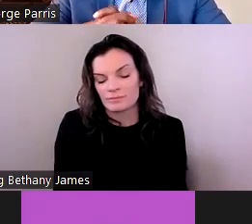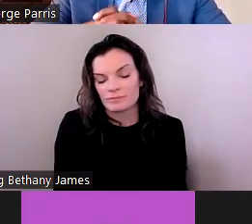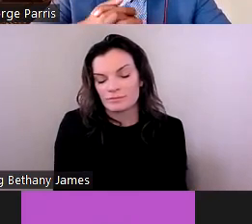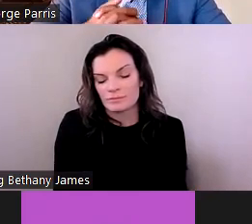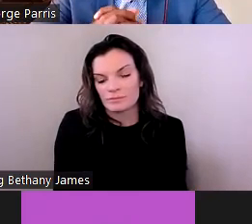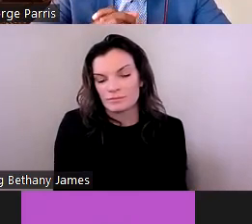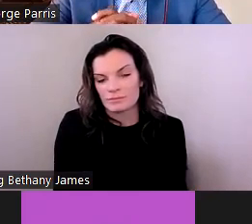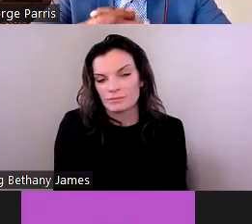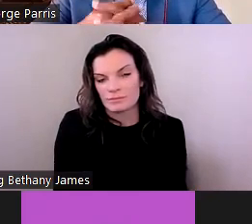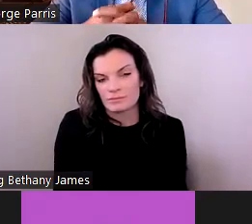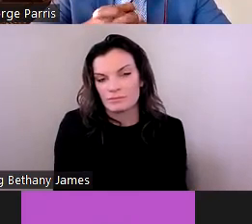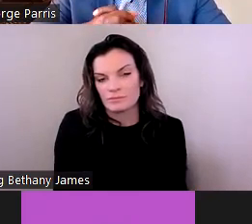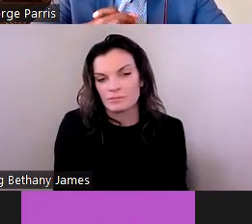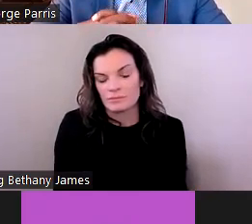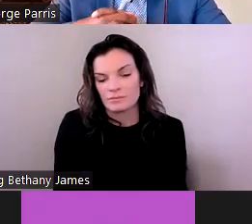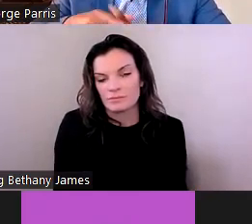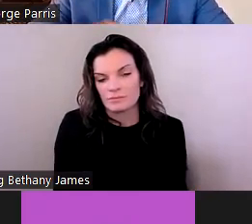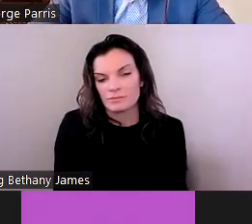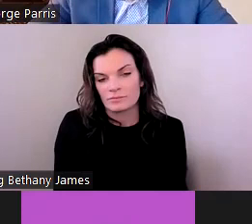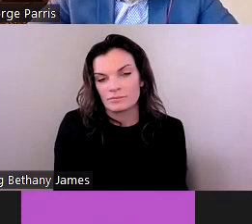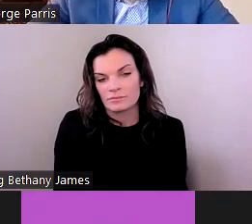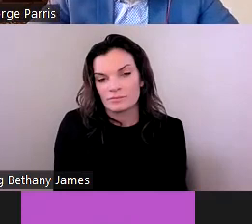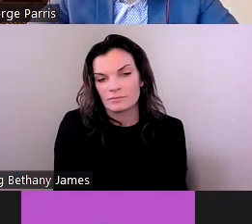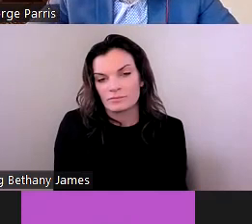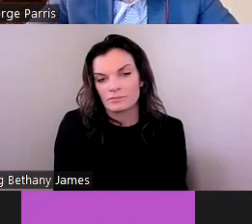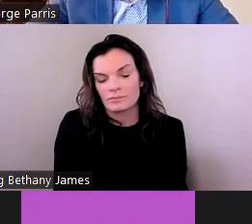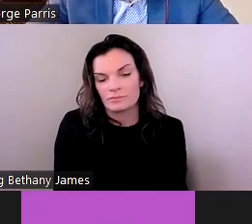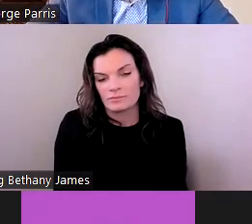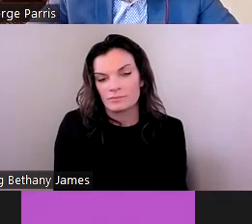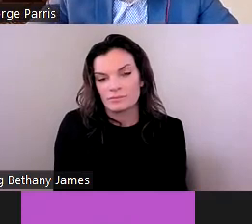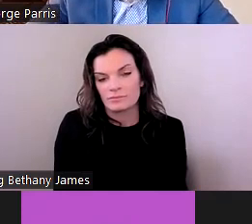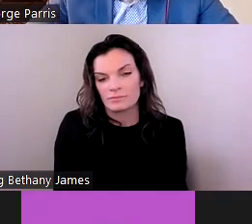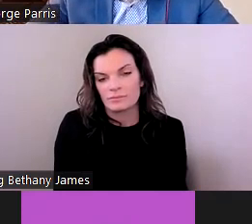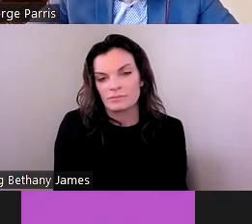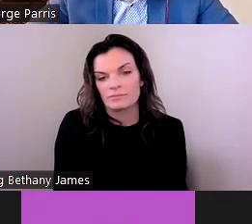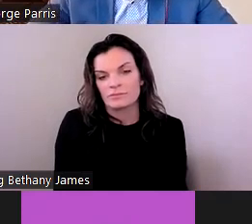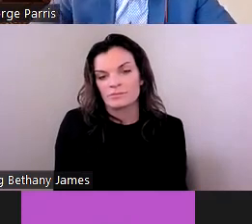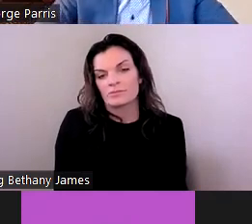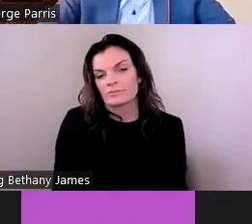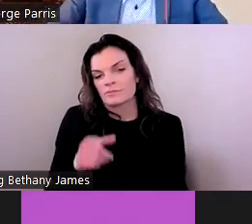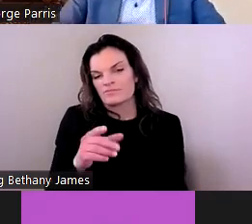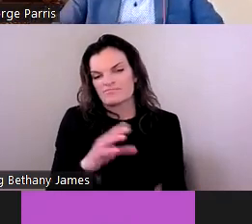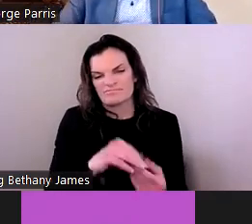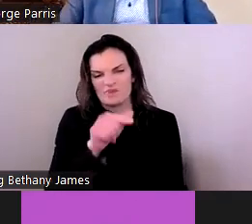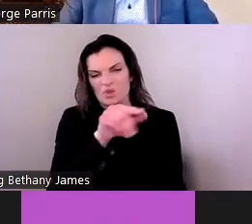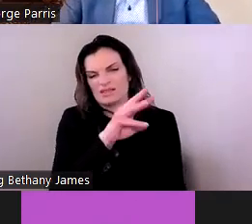not surprising to me. Majority of my coworkers feel overwhelmed, overworked, and unvalued.